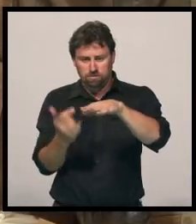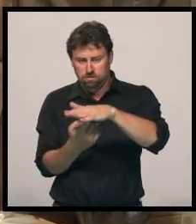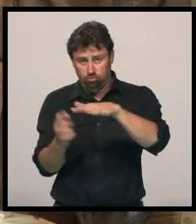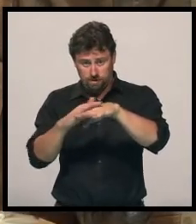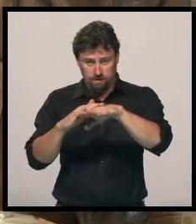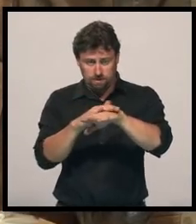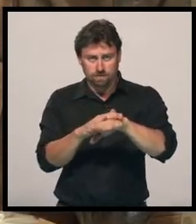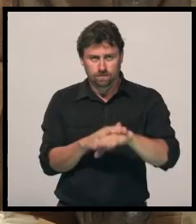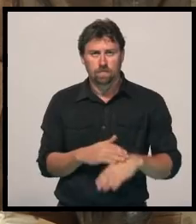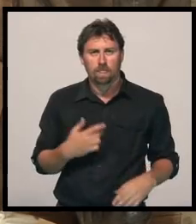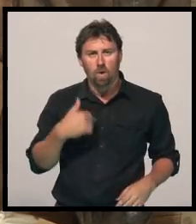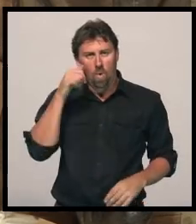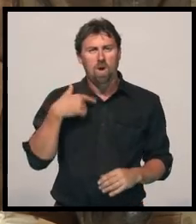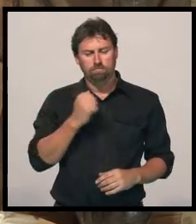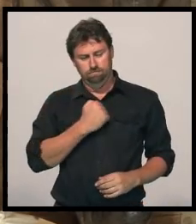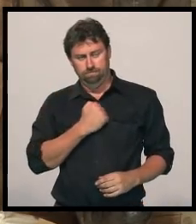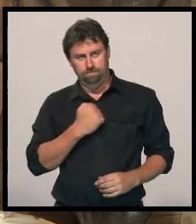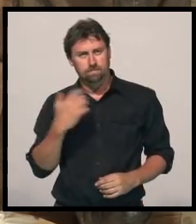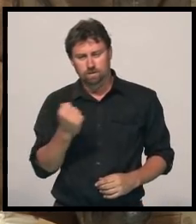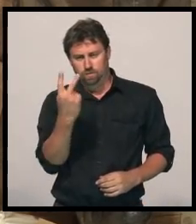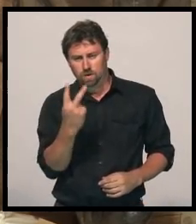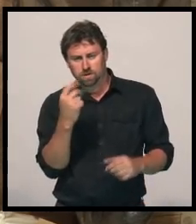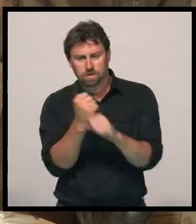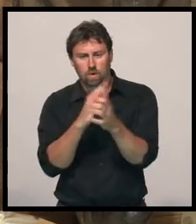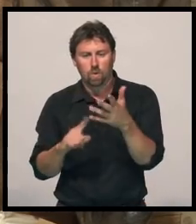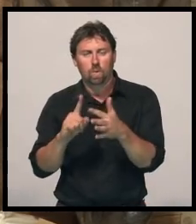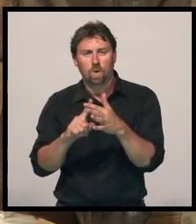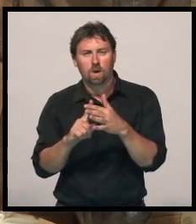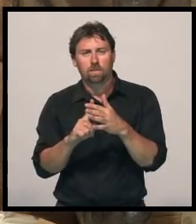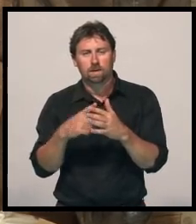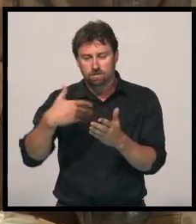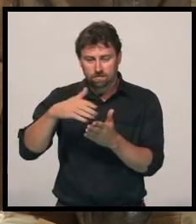I'll do the top first. What I'll do is glue.